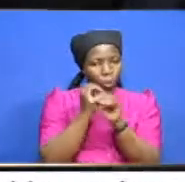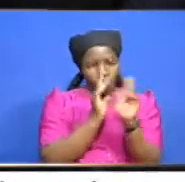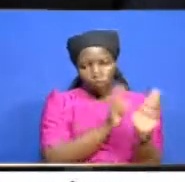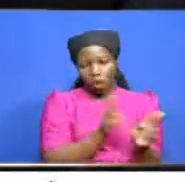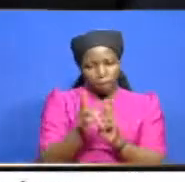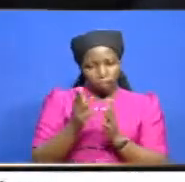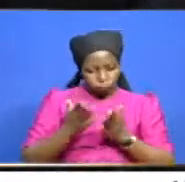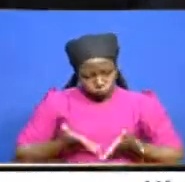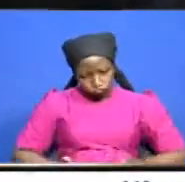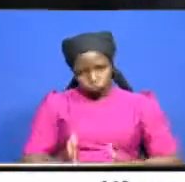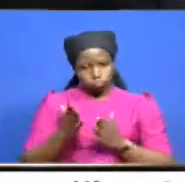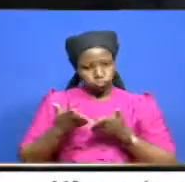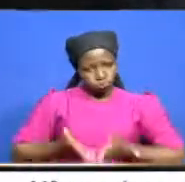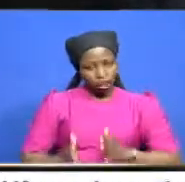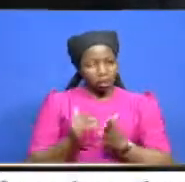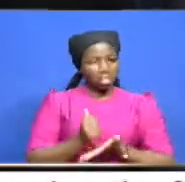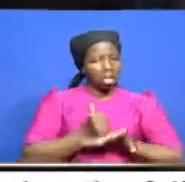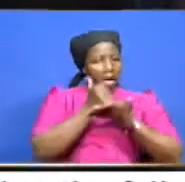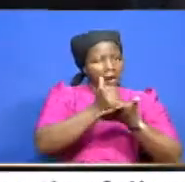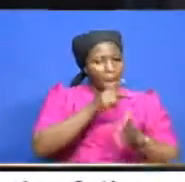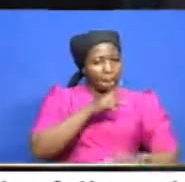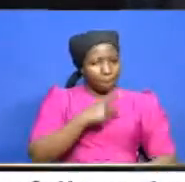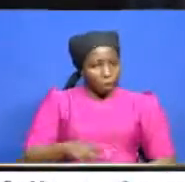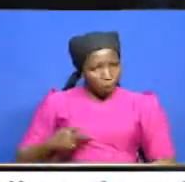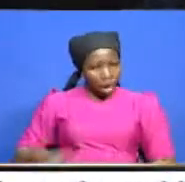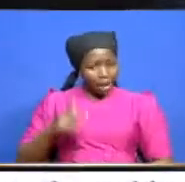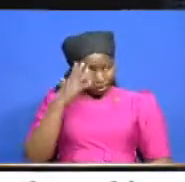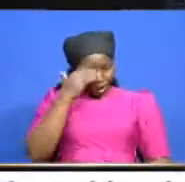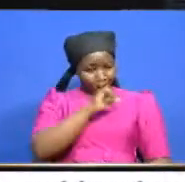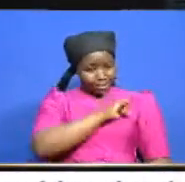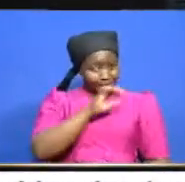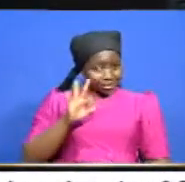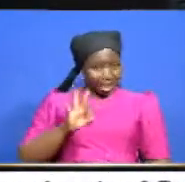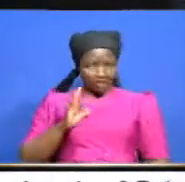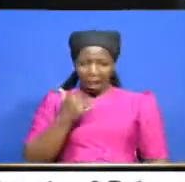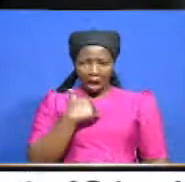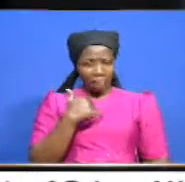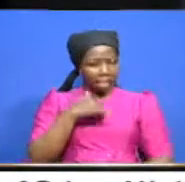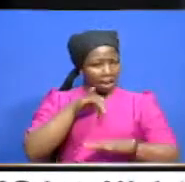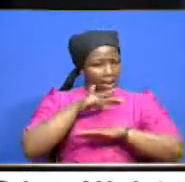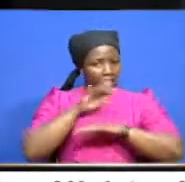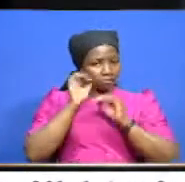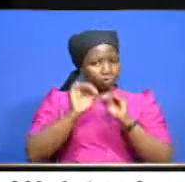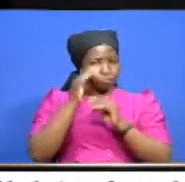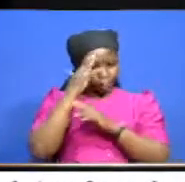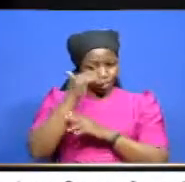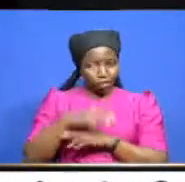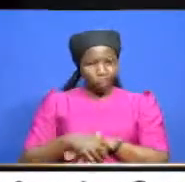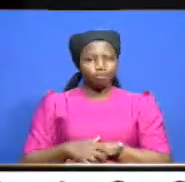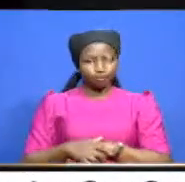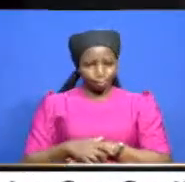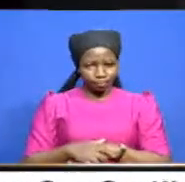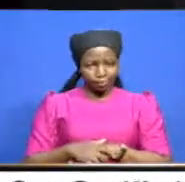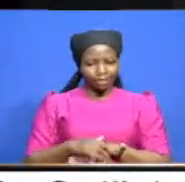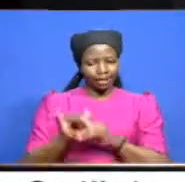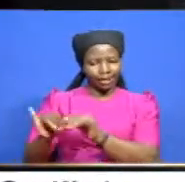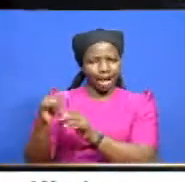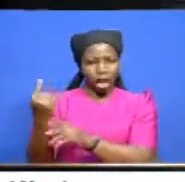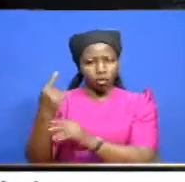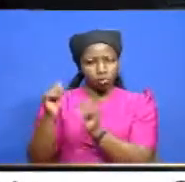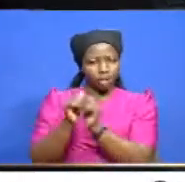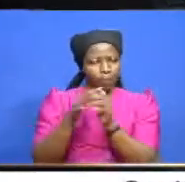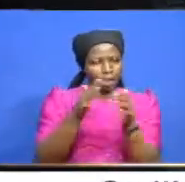to assist Pumwani due to the shortage of staff as a result of the isolation and the quarantine of the contacts.